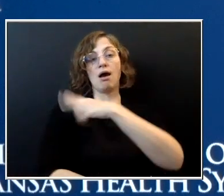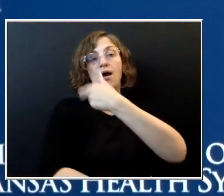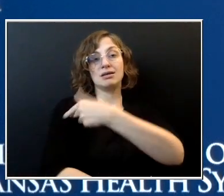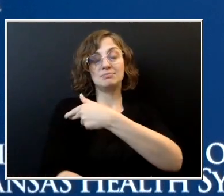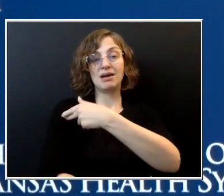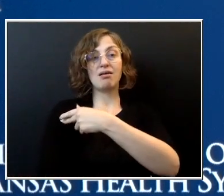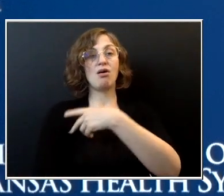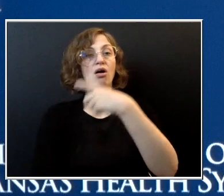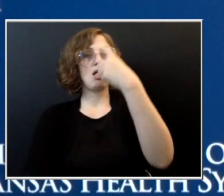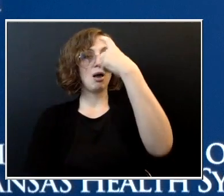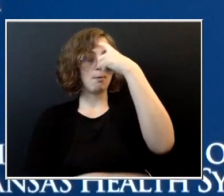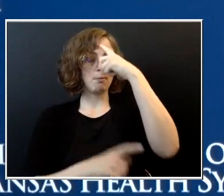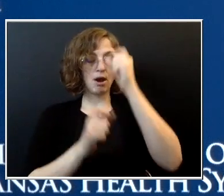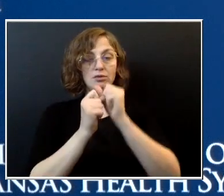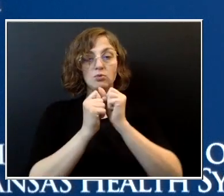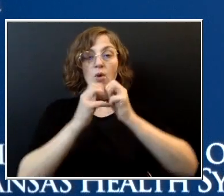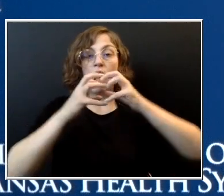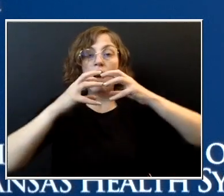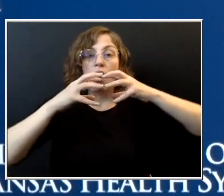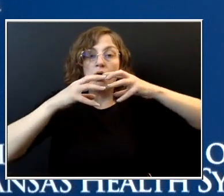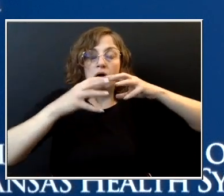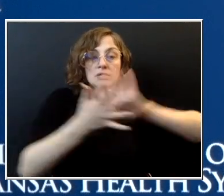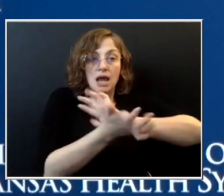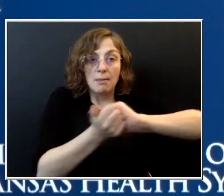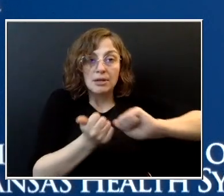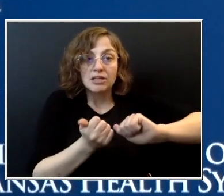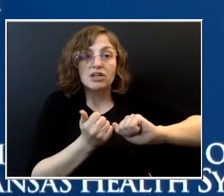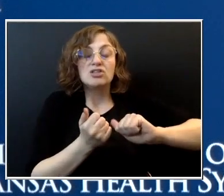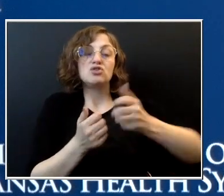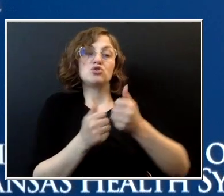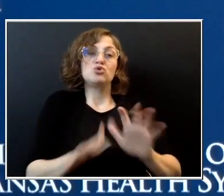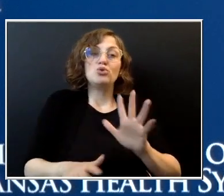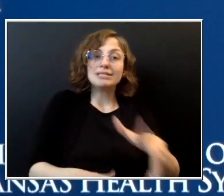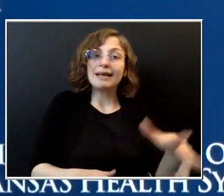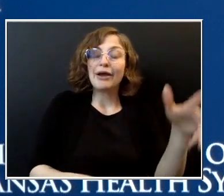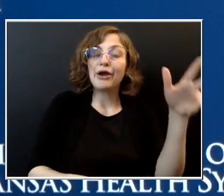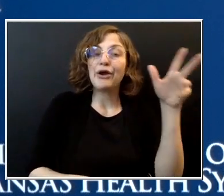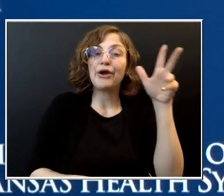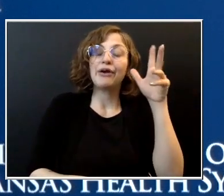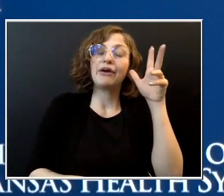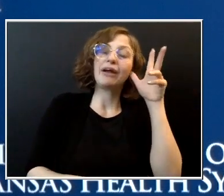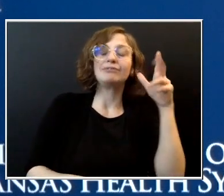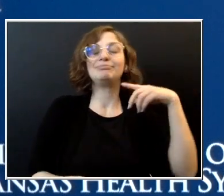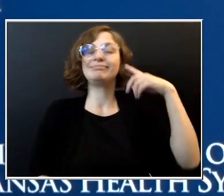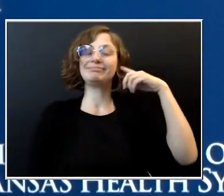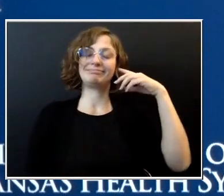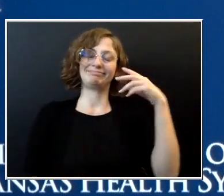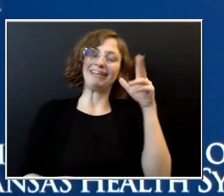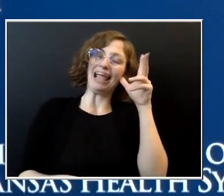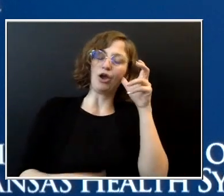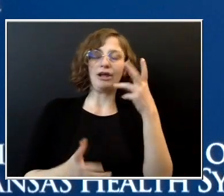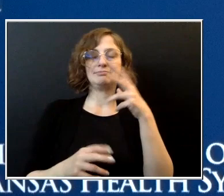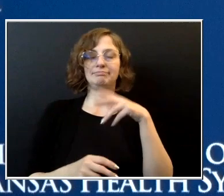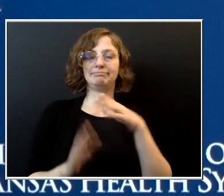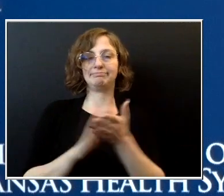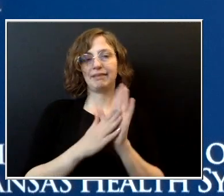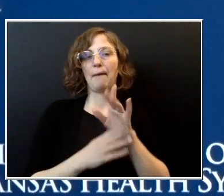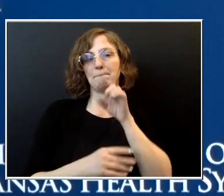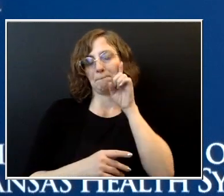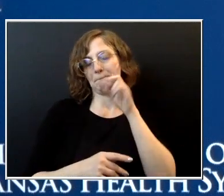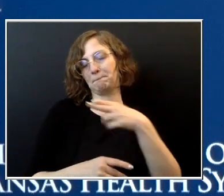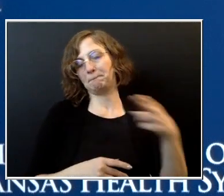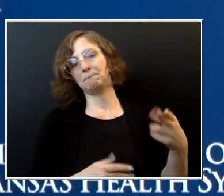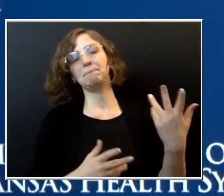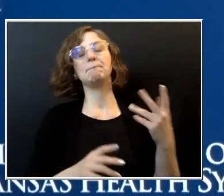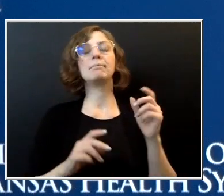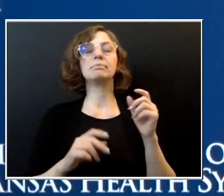well that can occur. It is so easy to protect against this disease with the vaccine that is very safe, has been